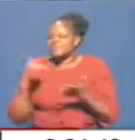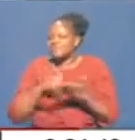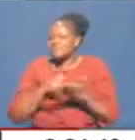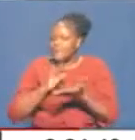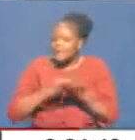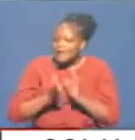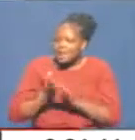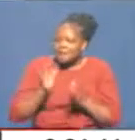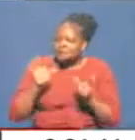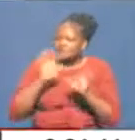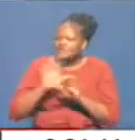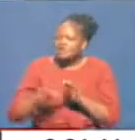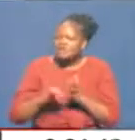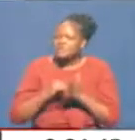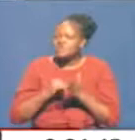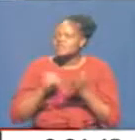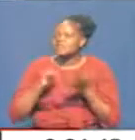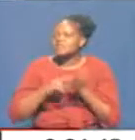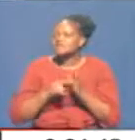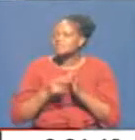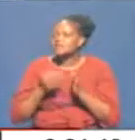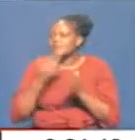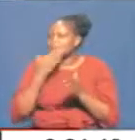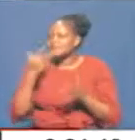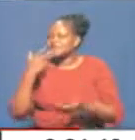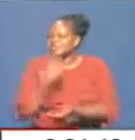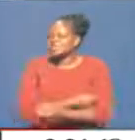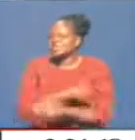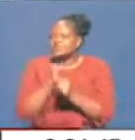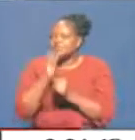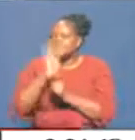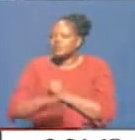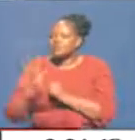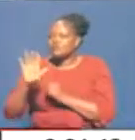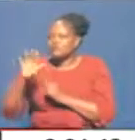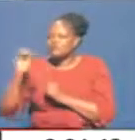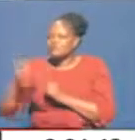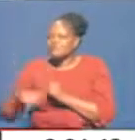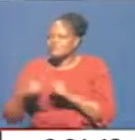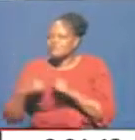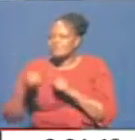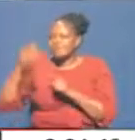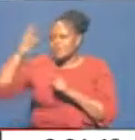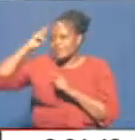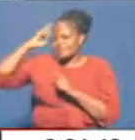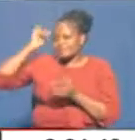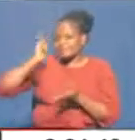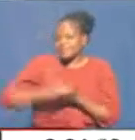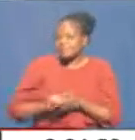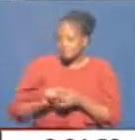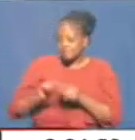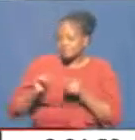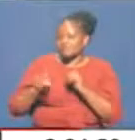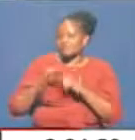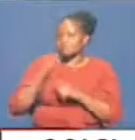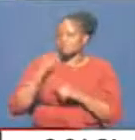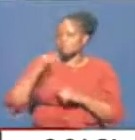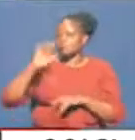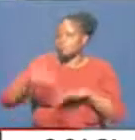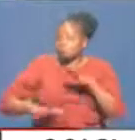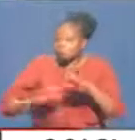everything. So even the very best vaccines will be 4 to 5 months. However, remember, in the initial stages, there was the